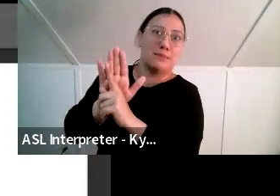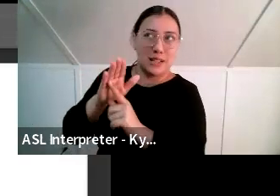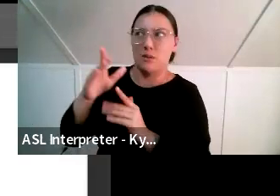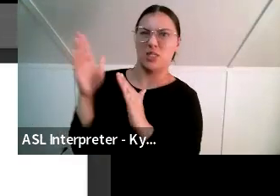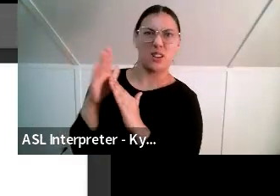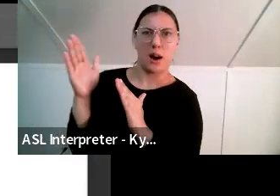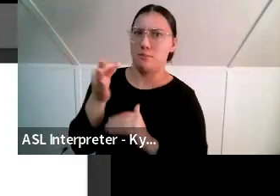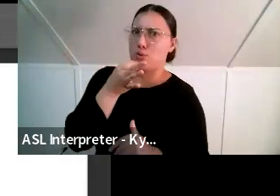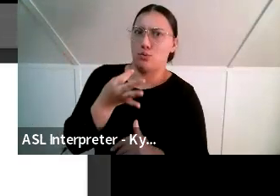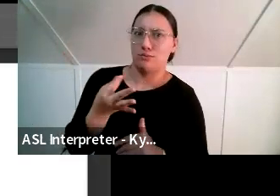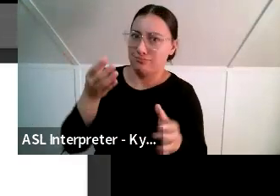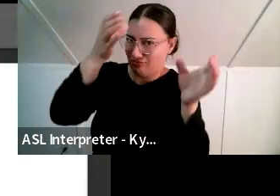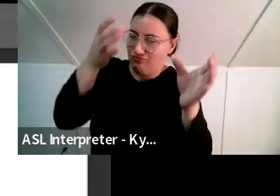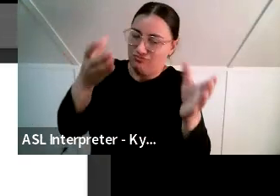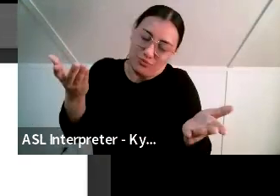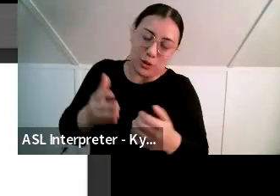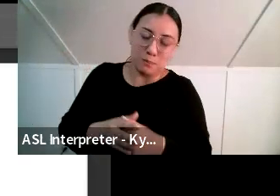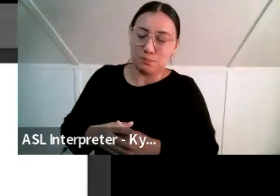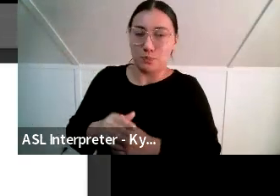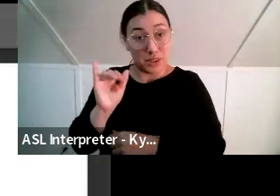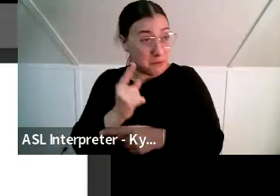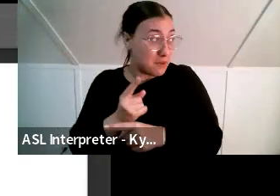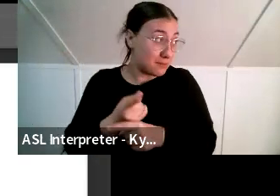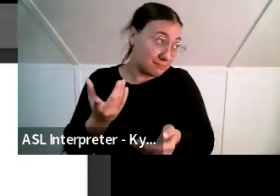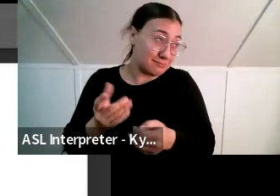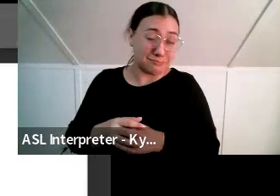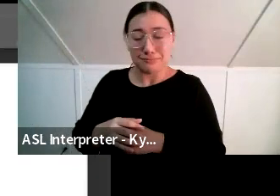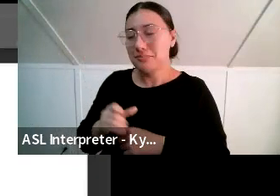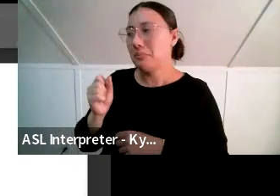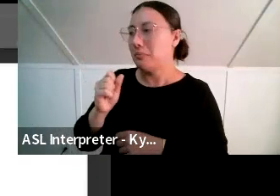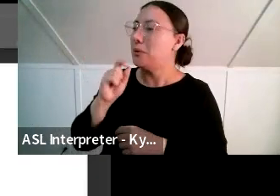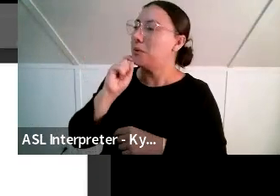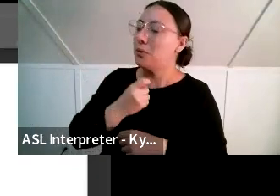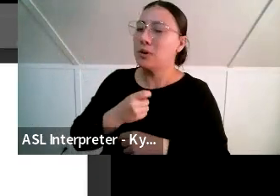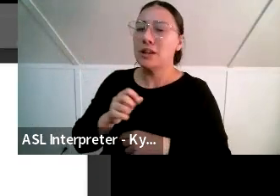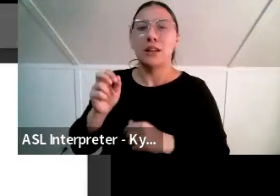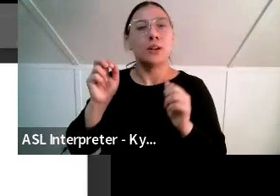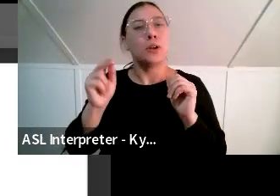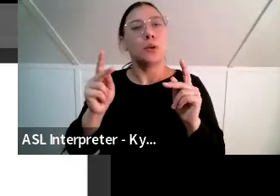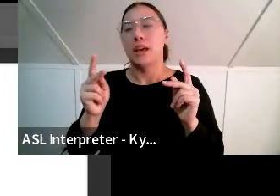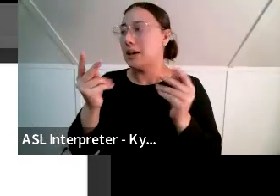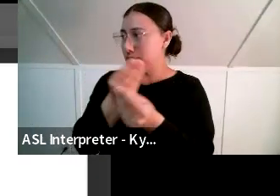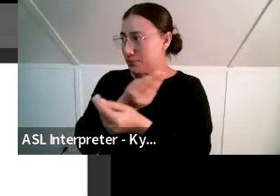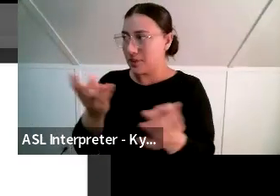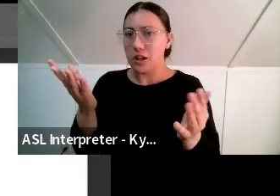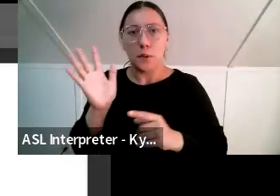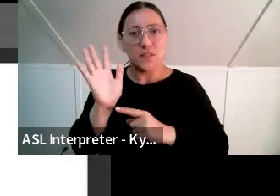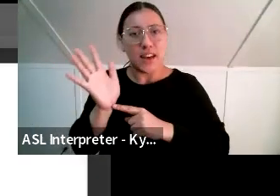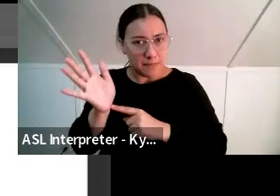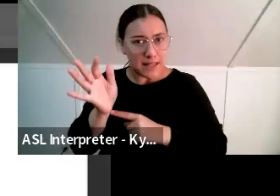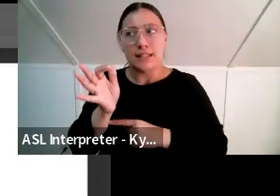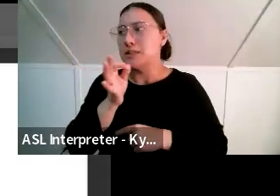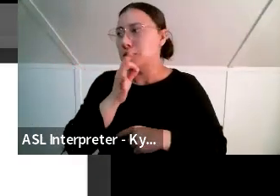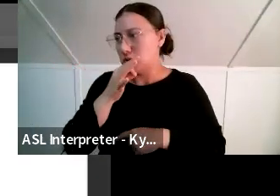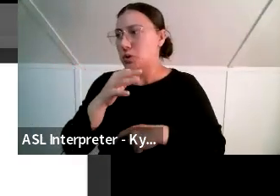hope that answers your question. Did that answer the question? Yeah, no, that makes sense. Thank you. So we have another 5 minutes before we wrap up the event. If anyone has any